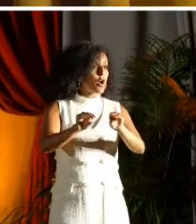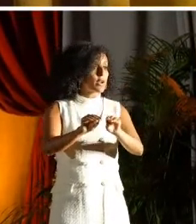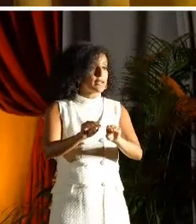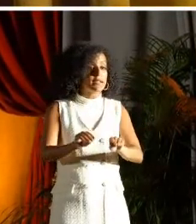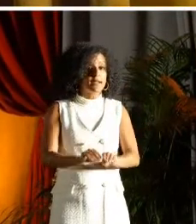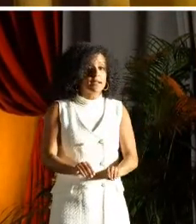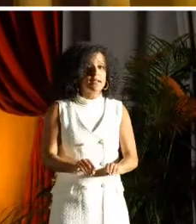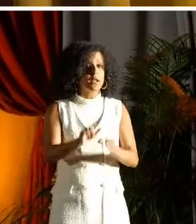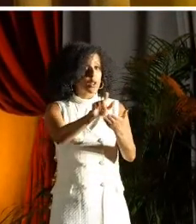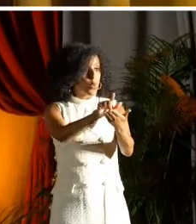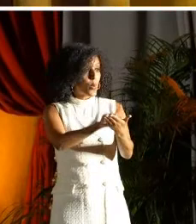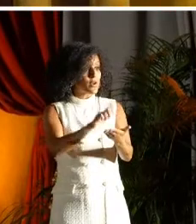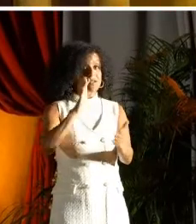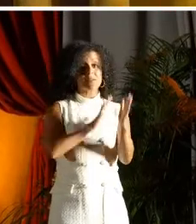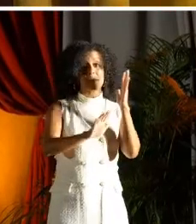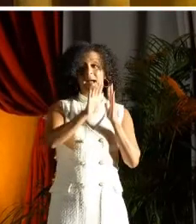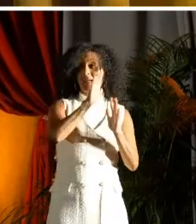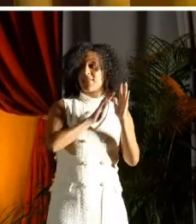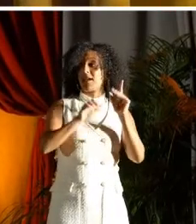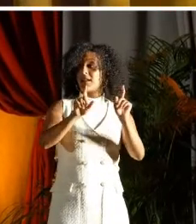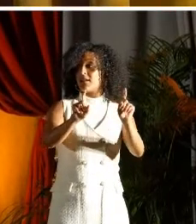the being lawyers back then, or